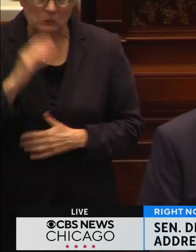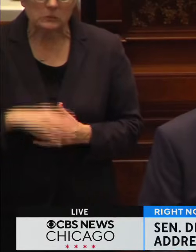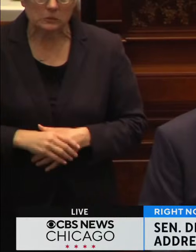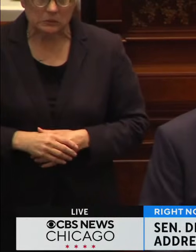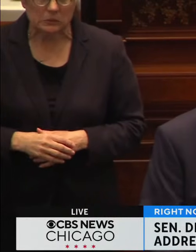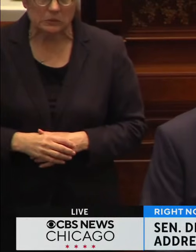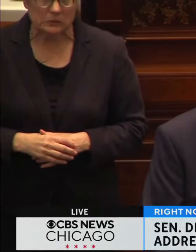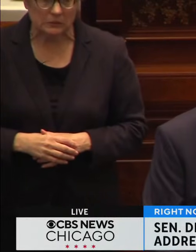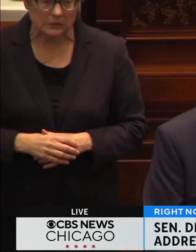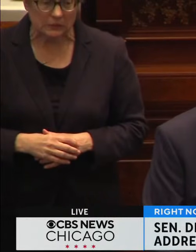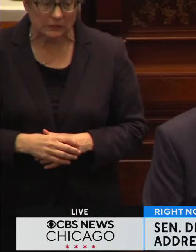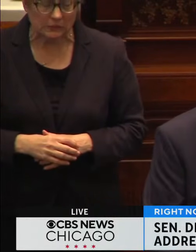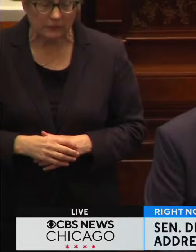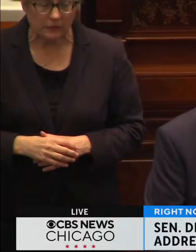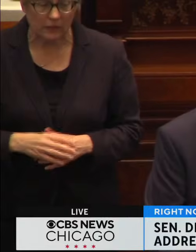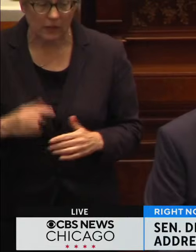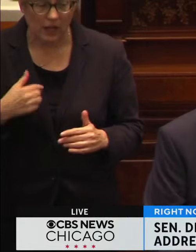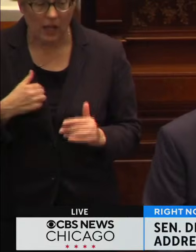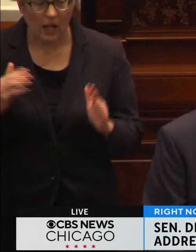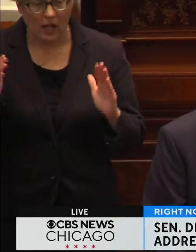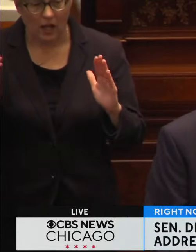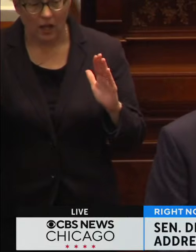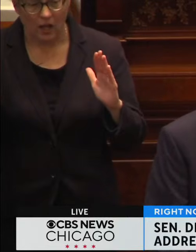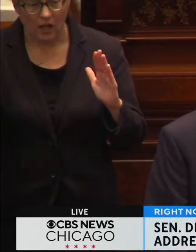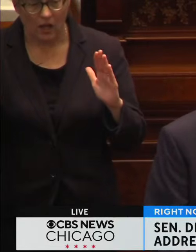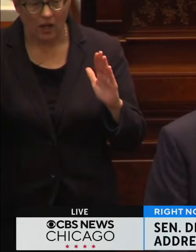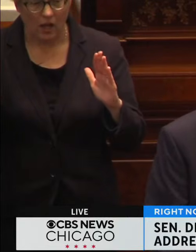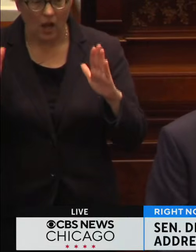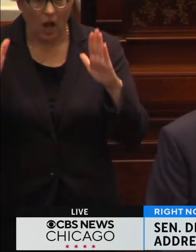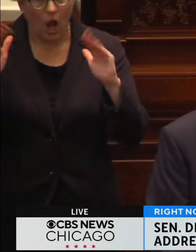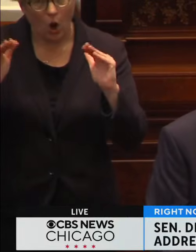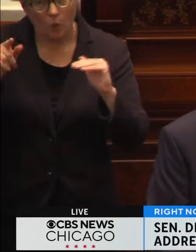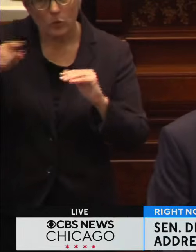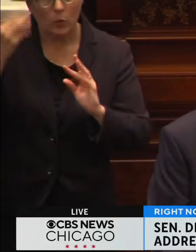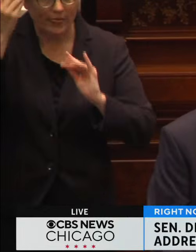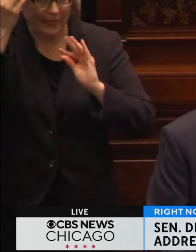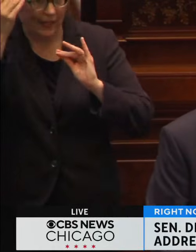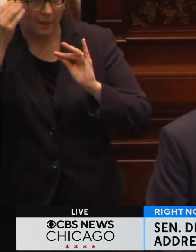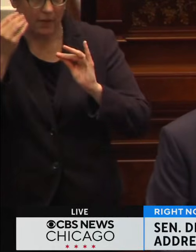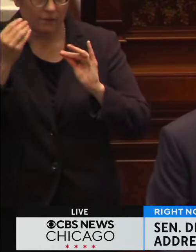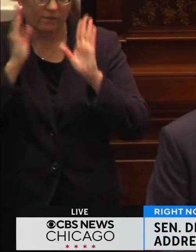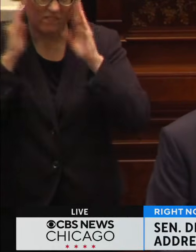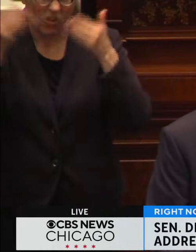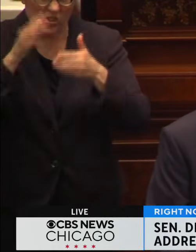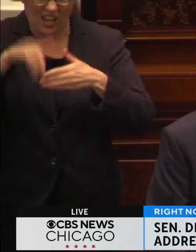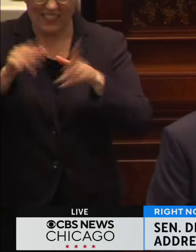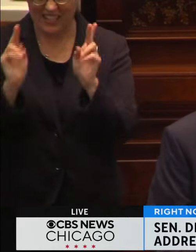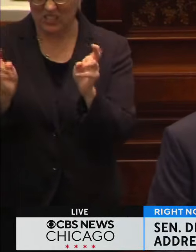be. I do hope that you'll consider working on those things.